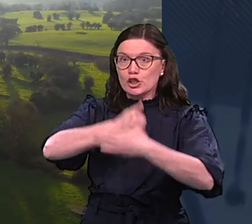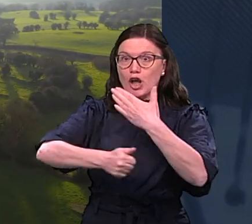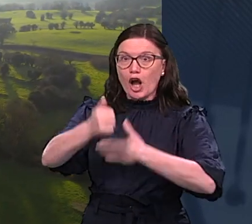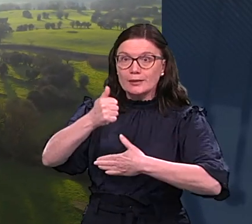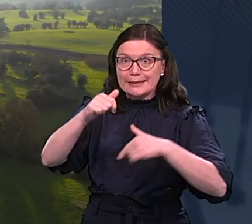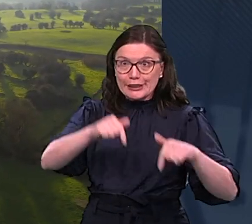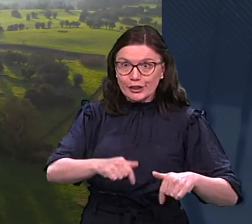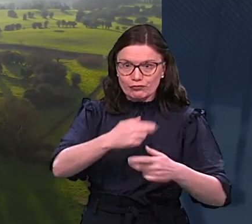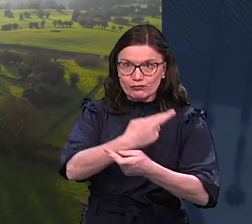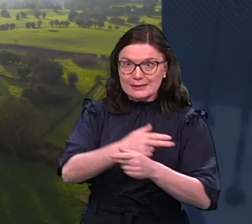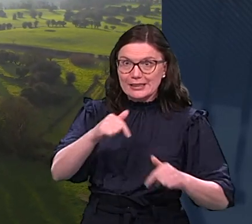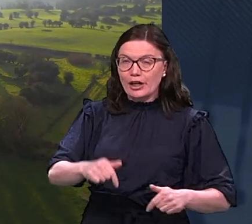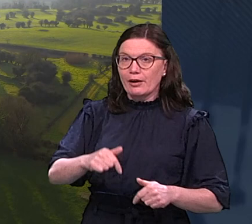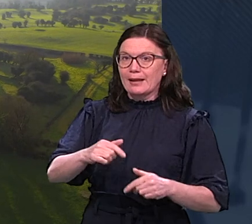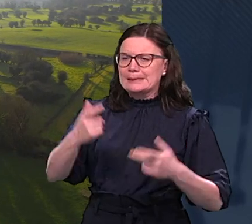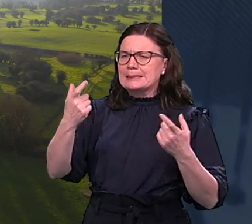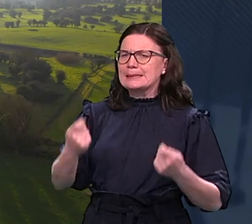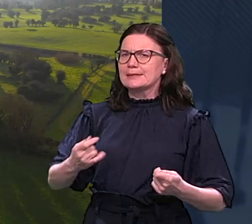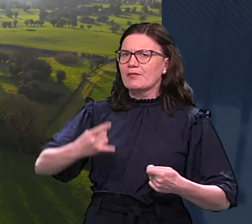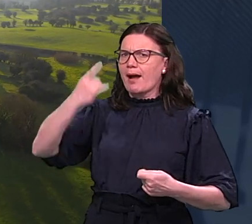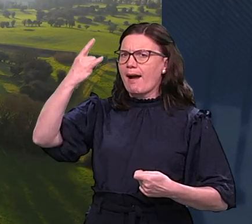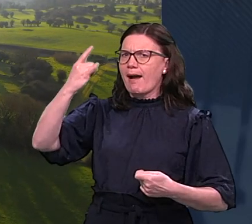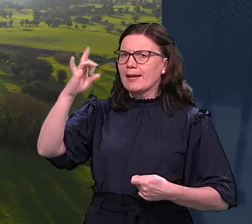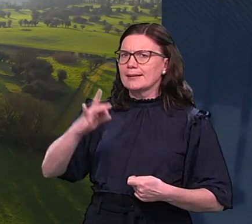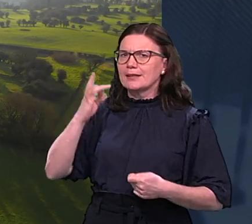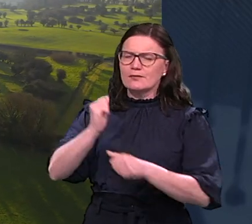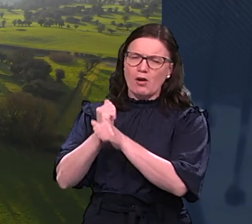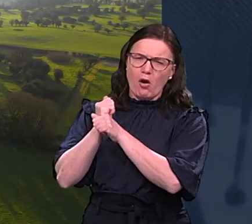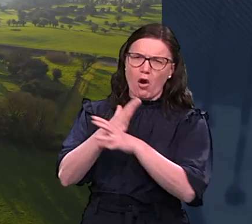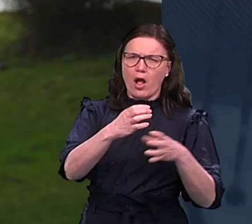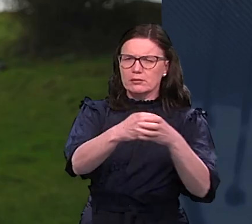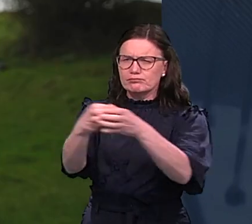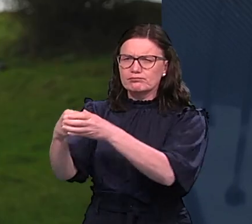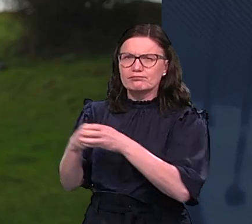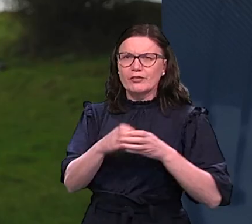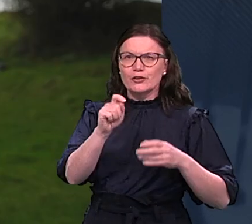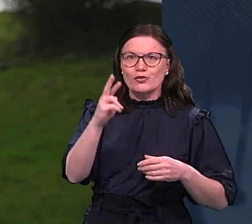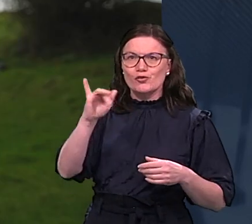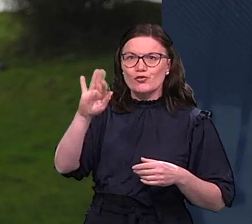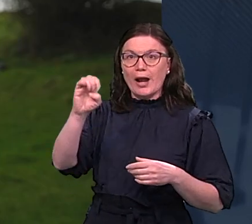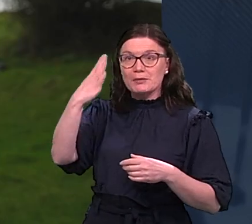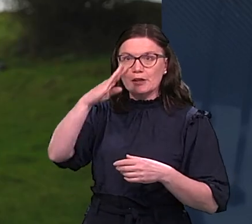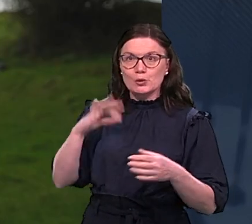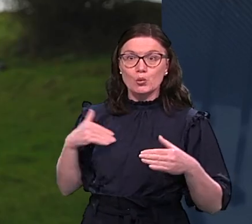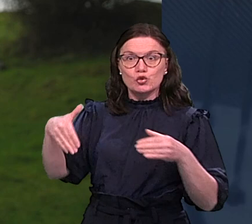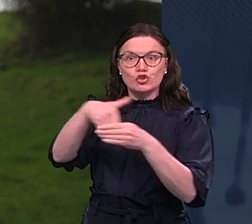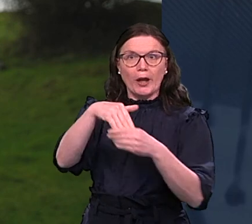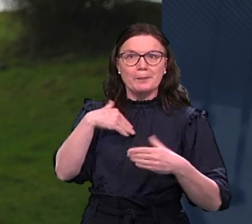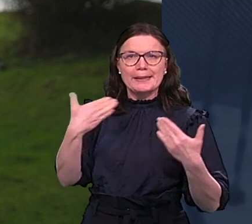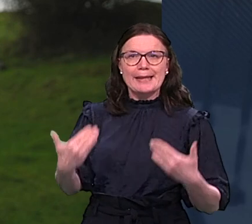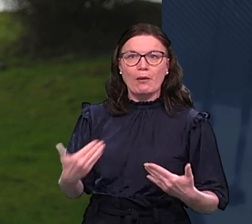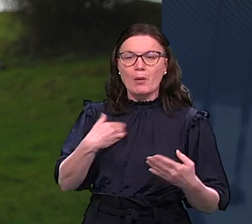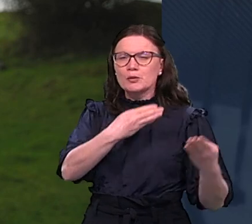Kings, and the place of assembly for all of the tribes of Ireland. So join me on this journey. We'll take you back in time to this